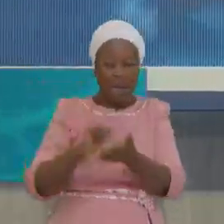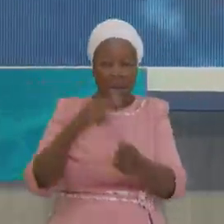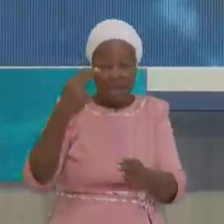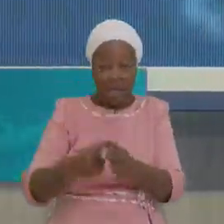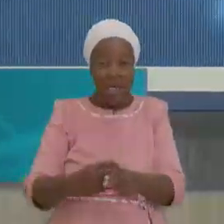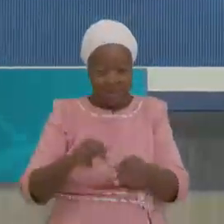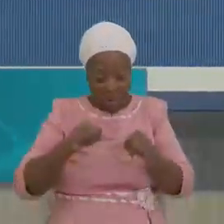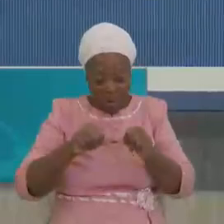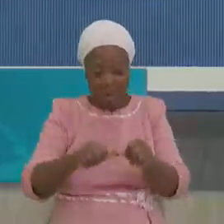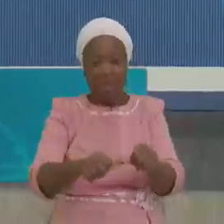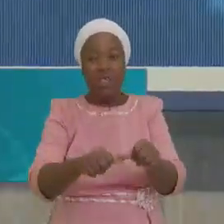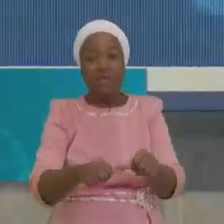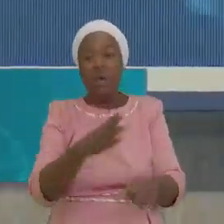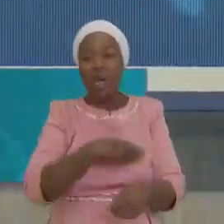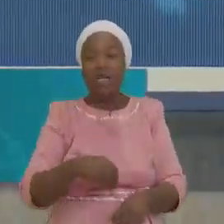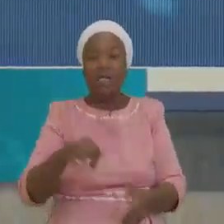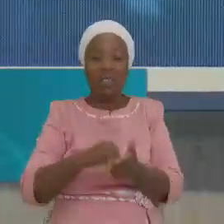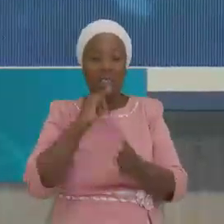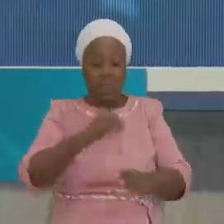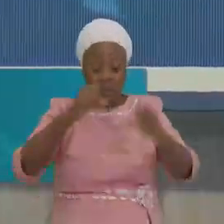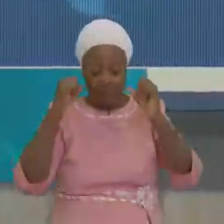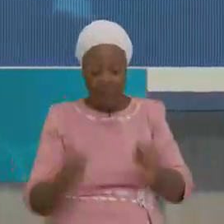endures and is powerful forever.